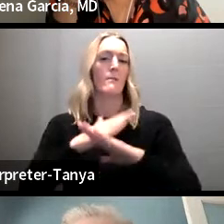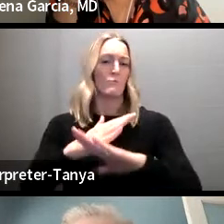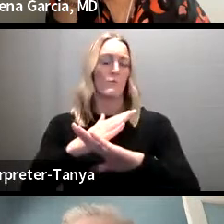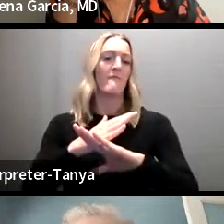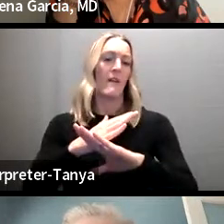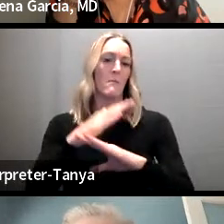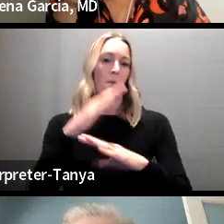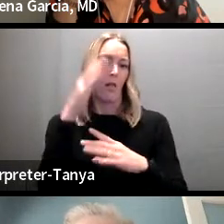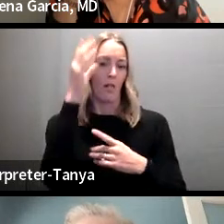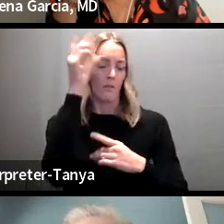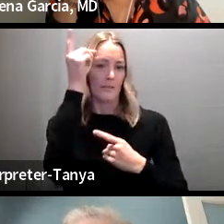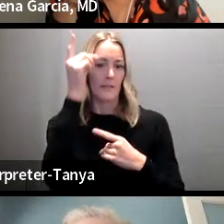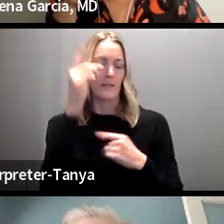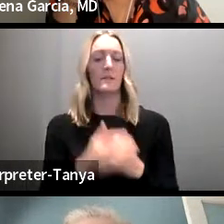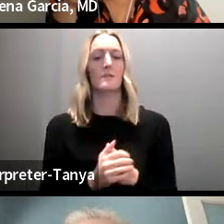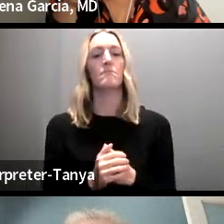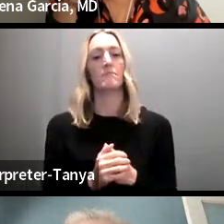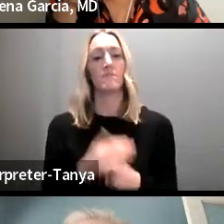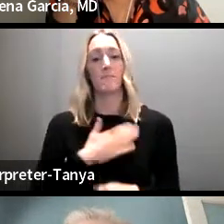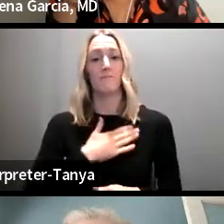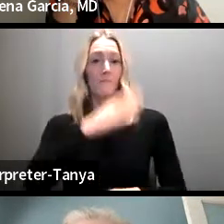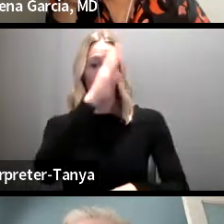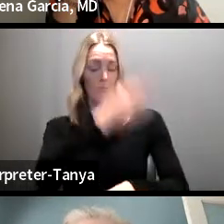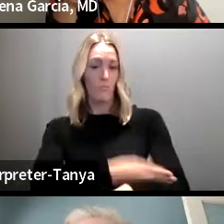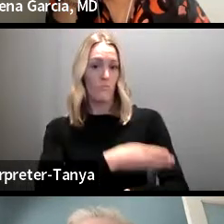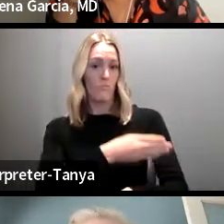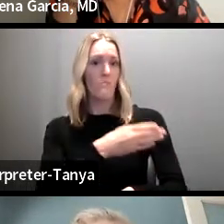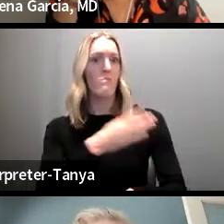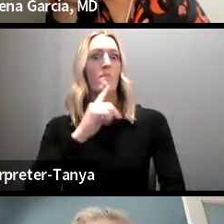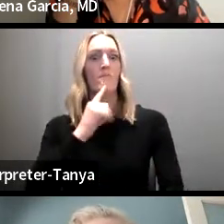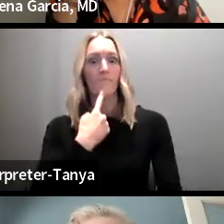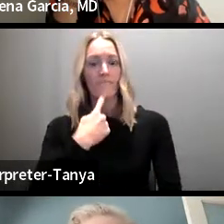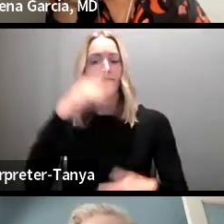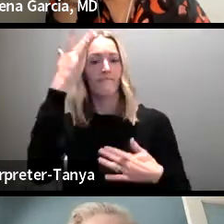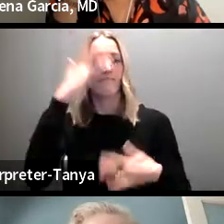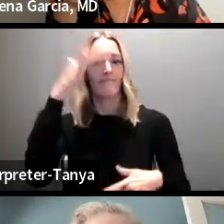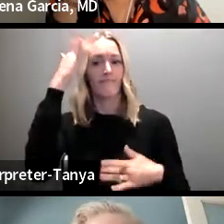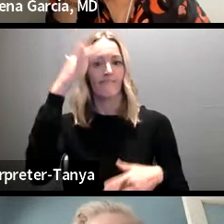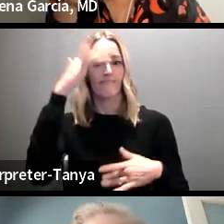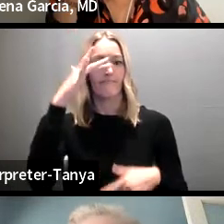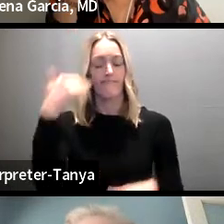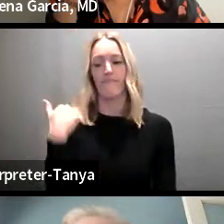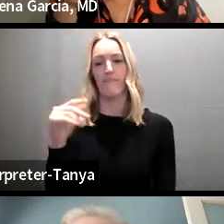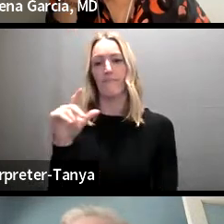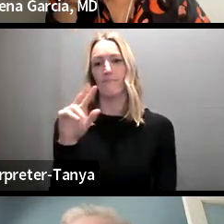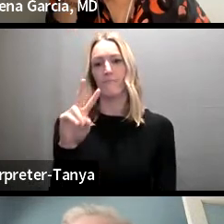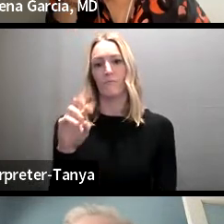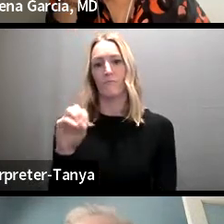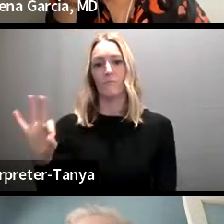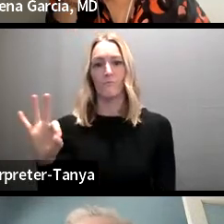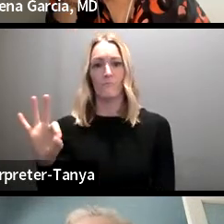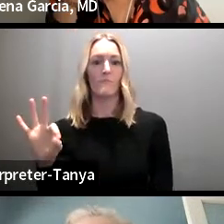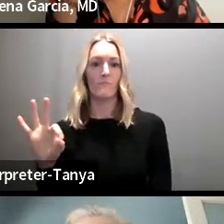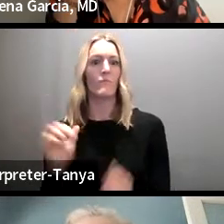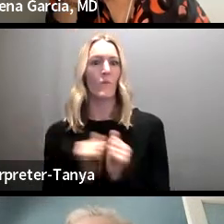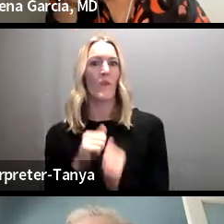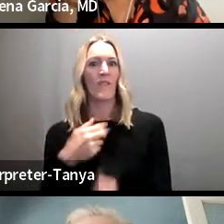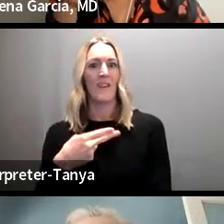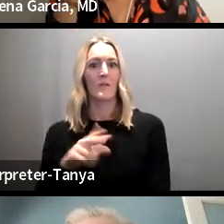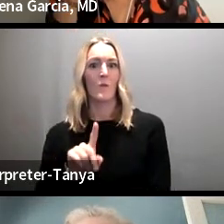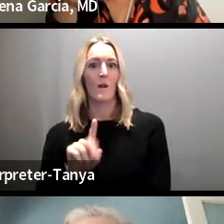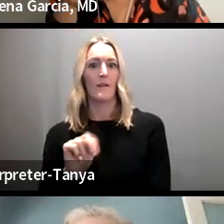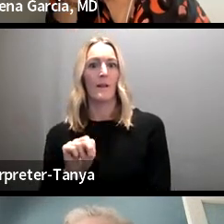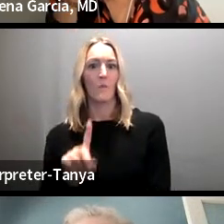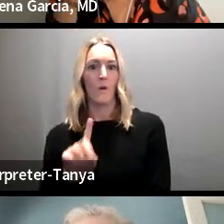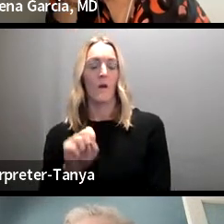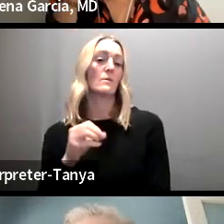diseases. My son had a really severe illness in 2009 with H1N1, and my passion